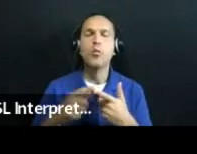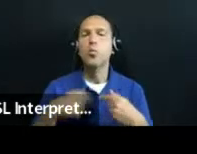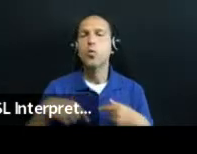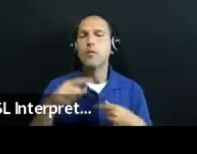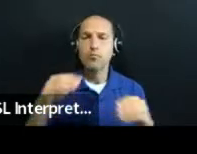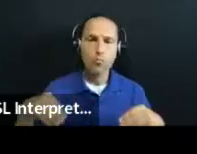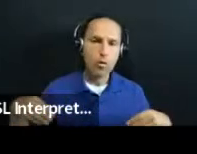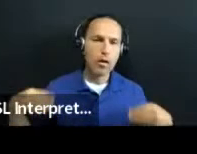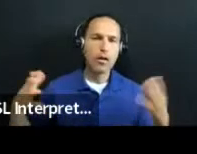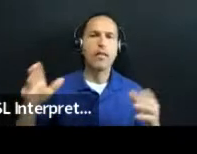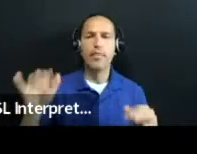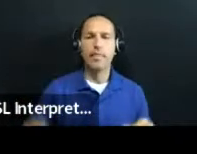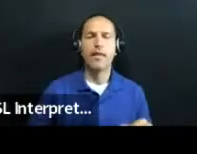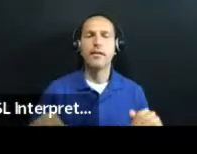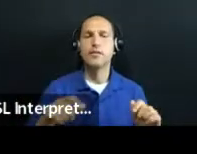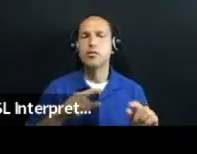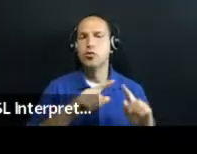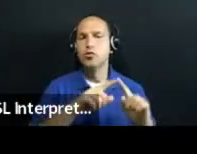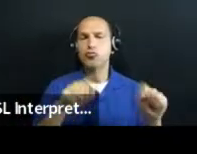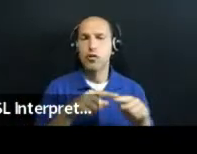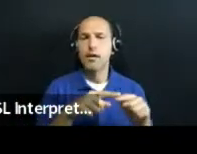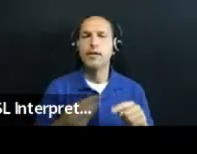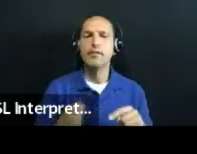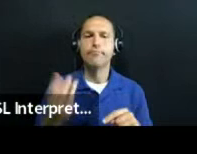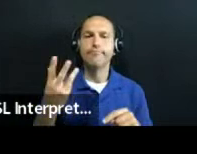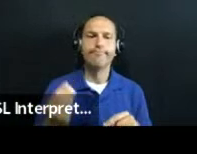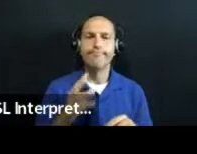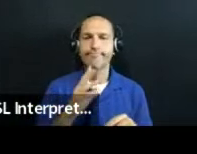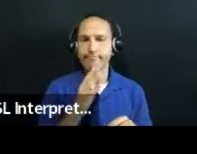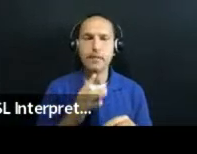provide to the screen reader the headings that